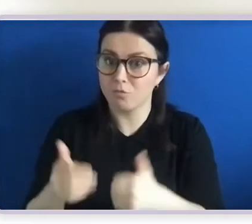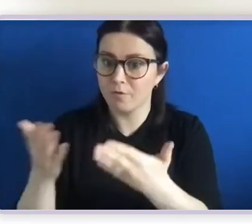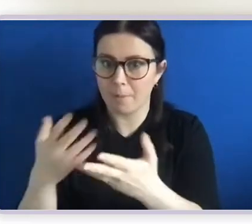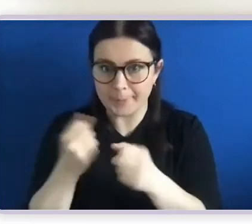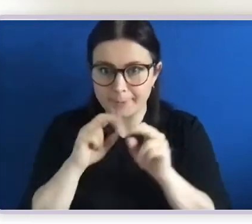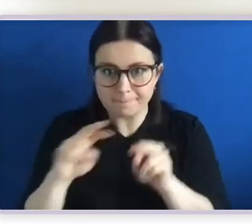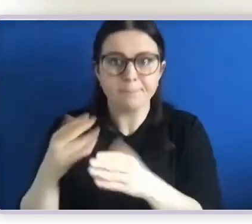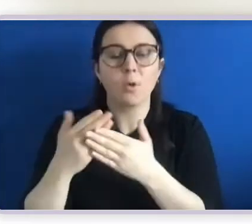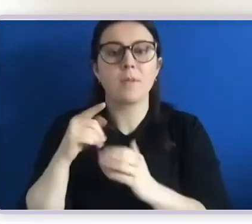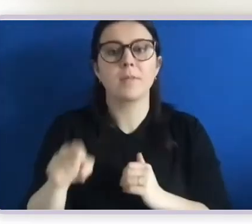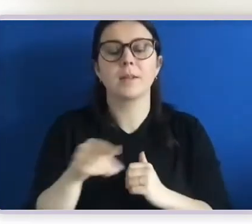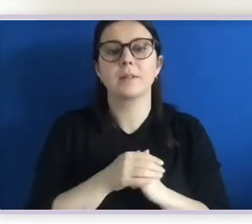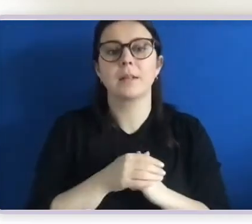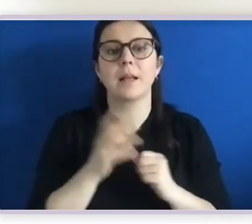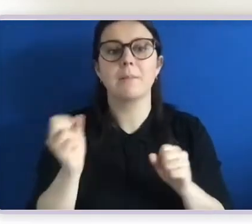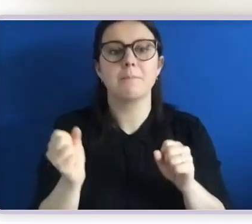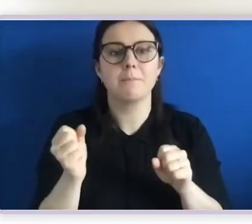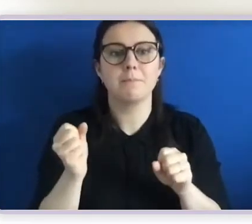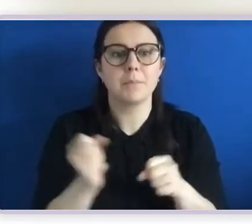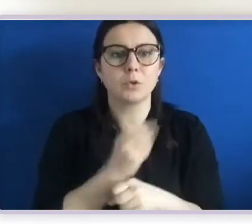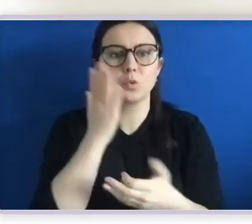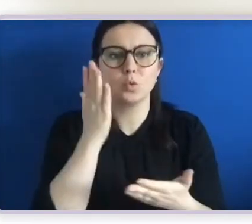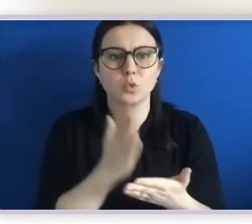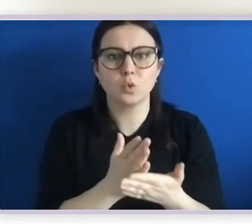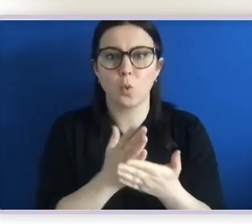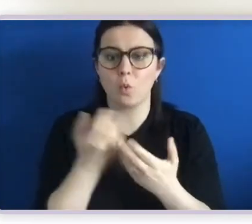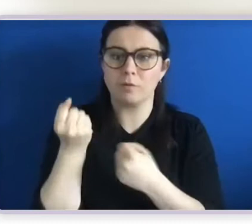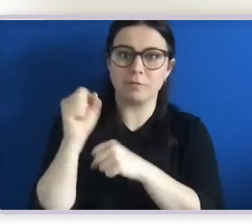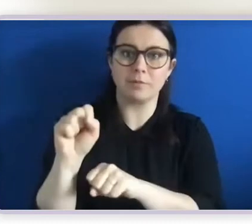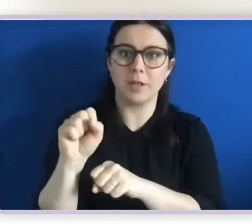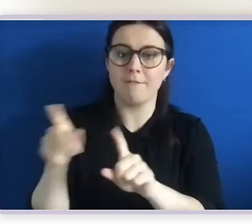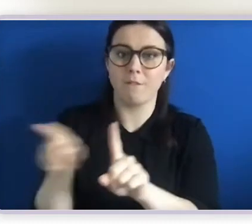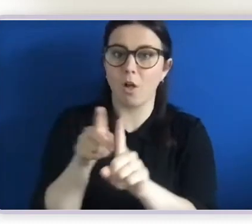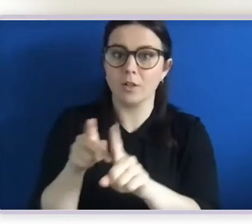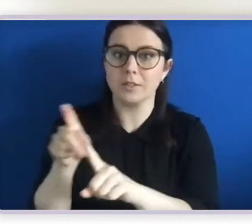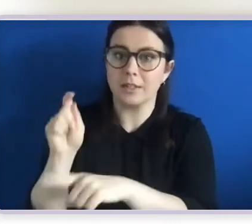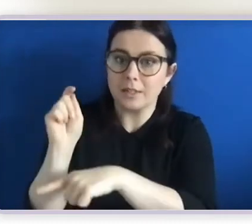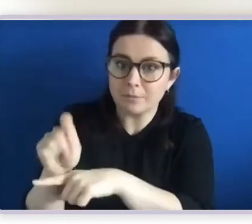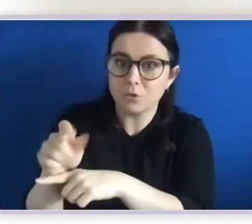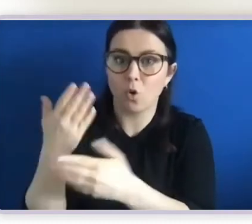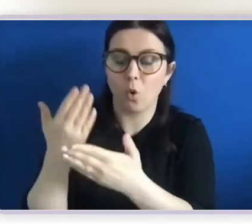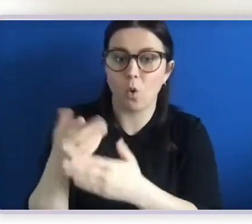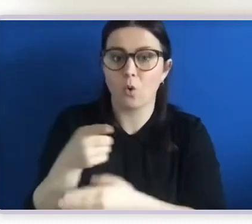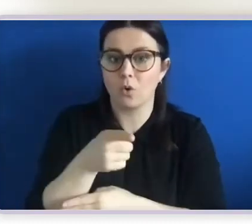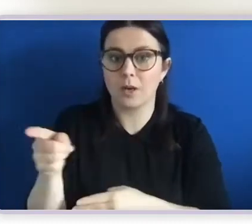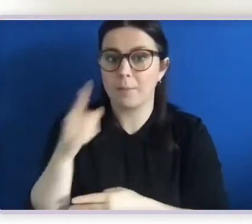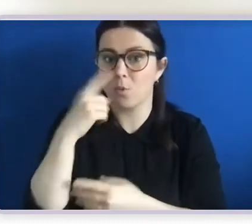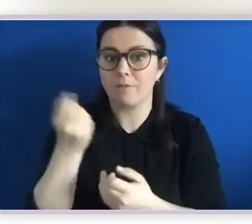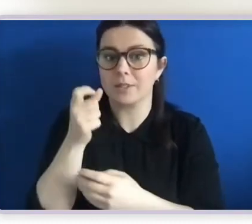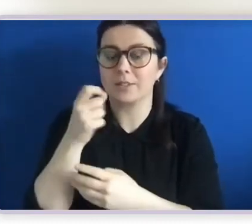must ensure against violence and exploitation of people with disabilities and ensure